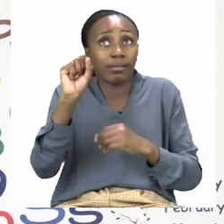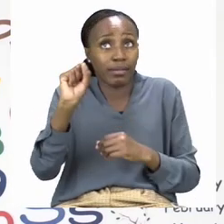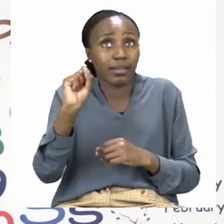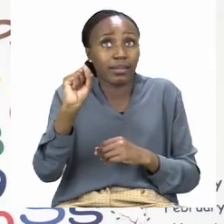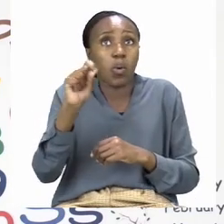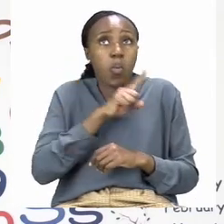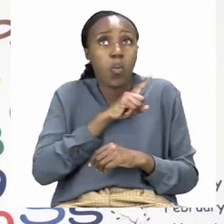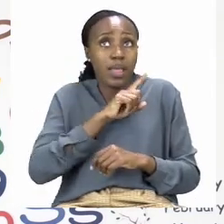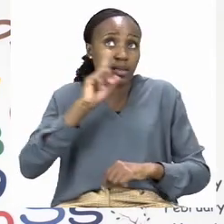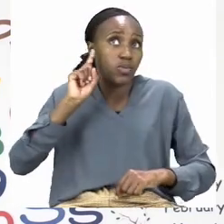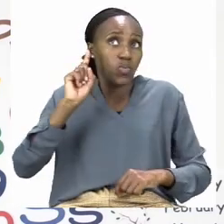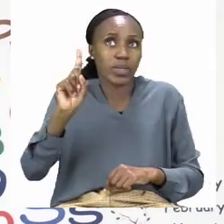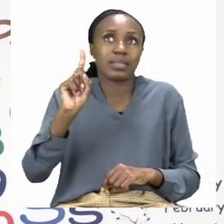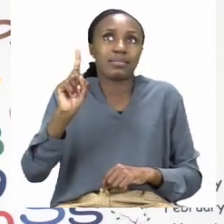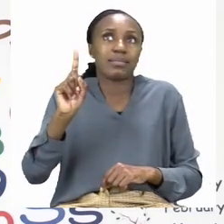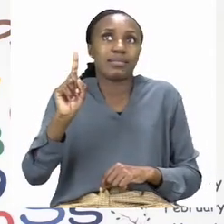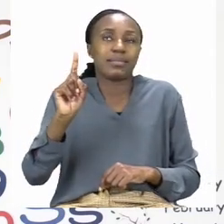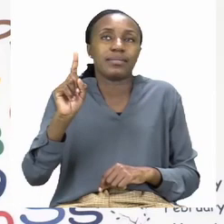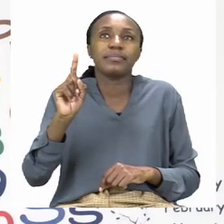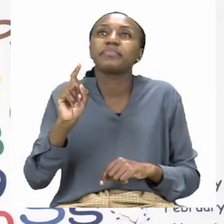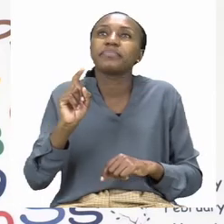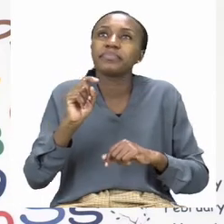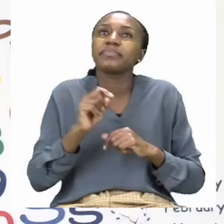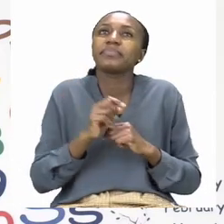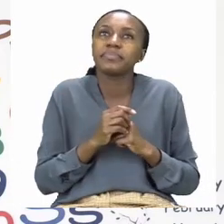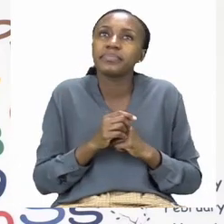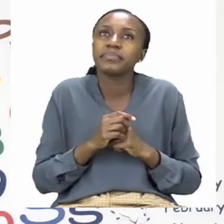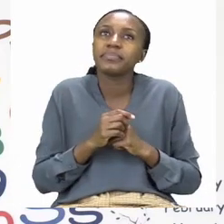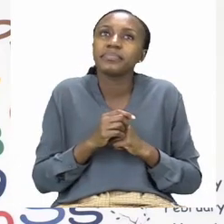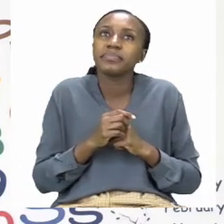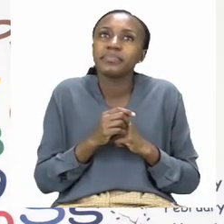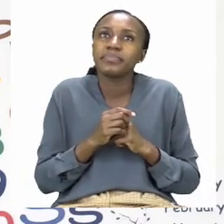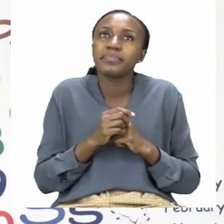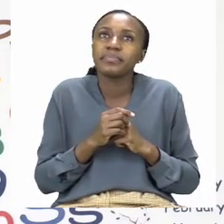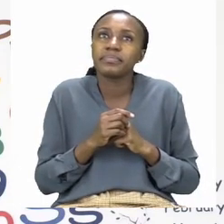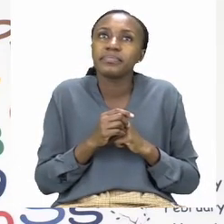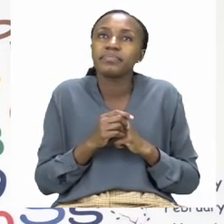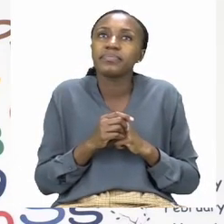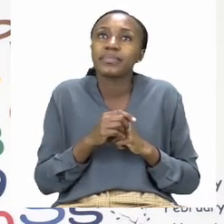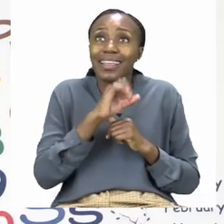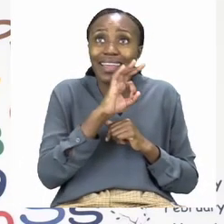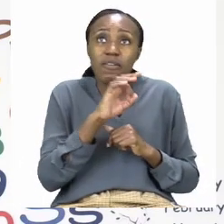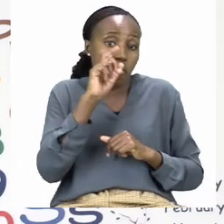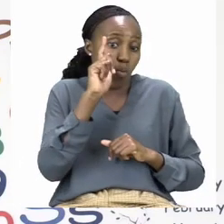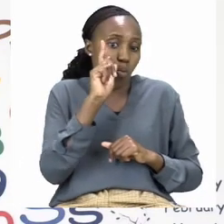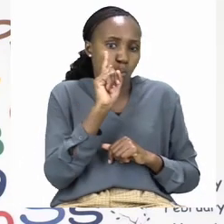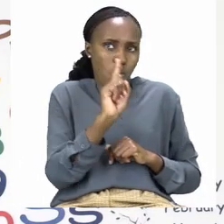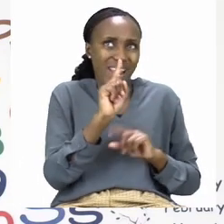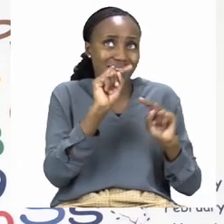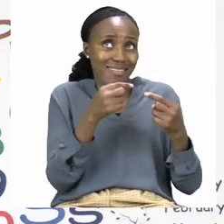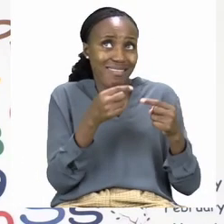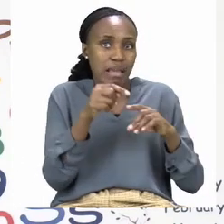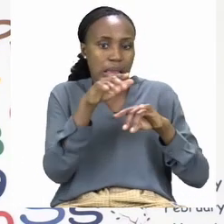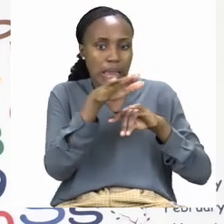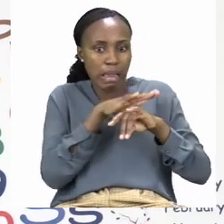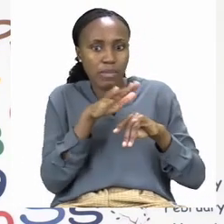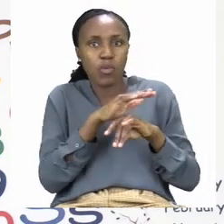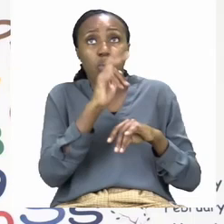a carrot. So remember what we said earlier? If we only talk about one rabbit,